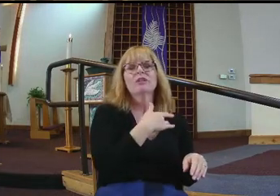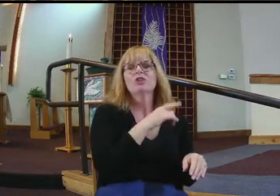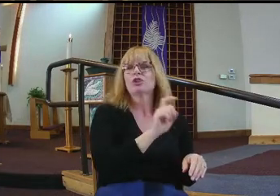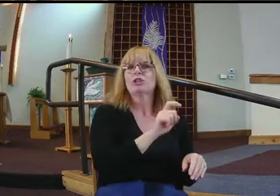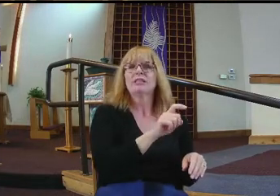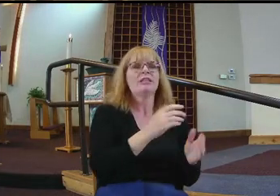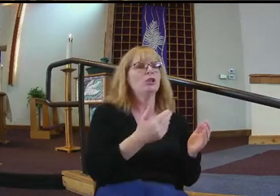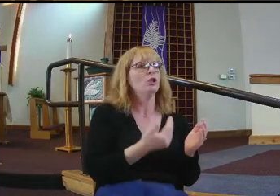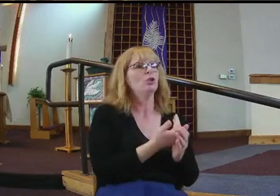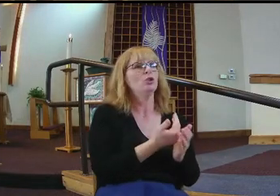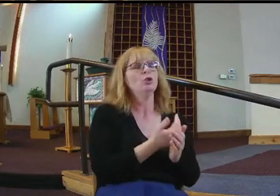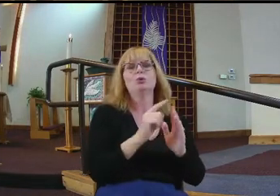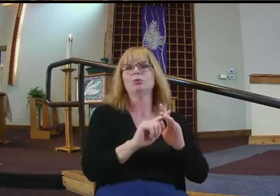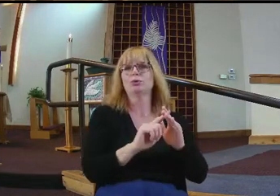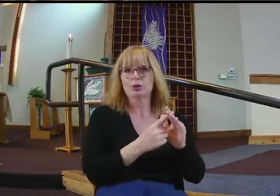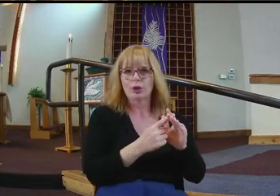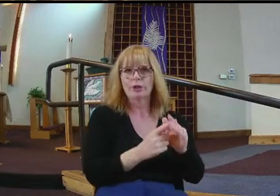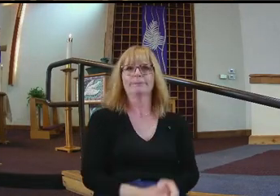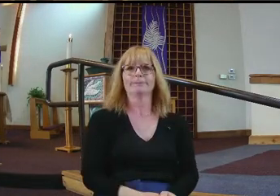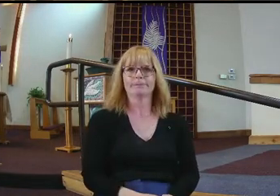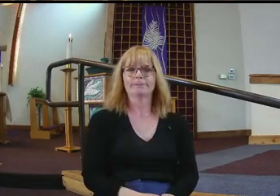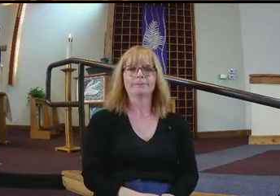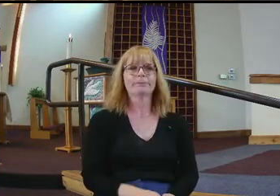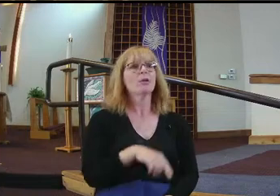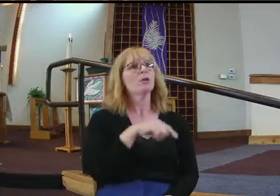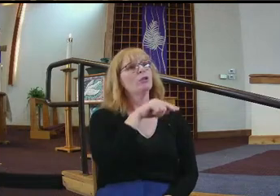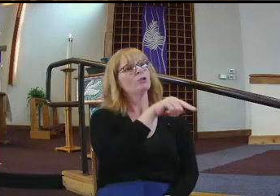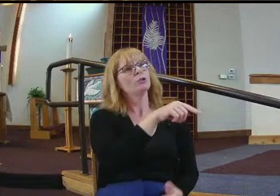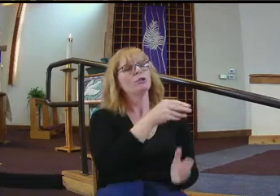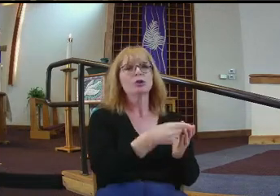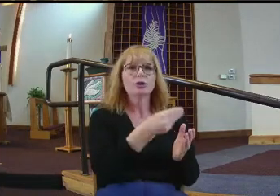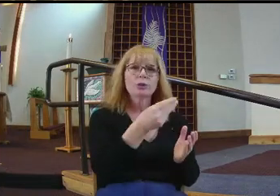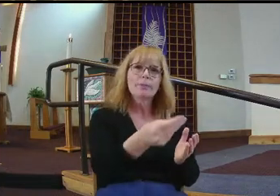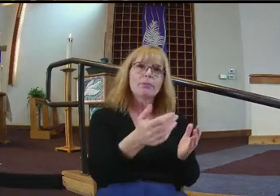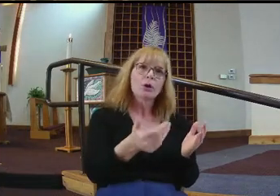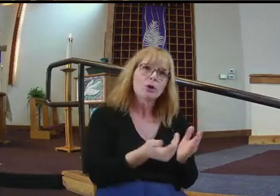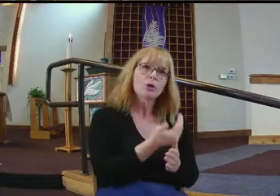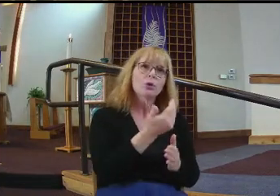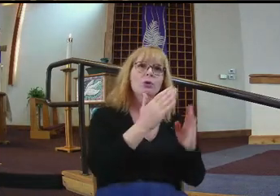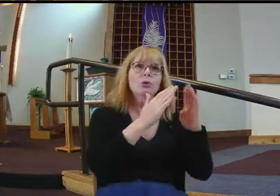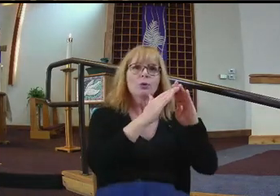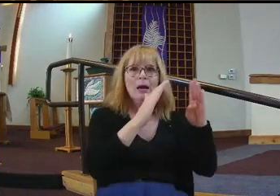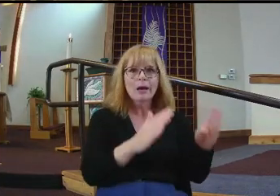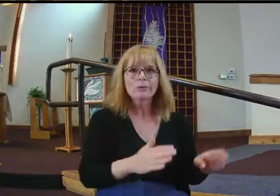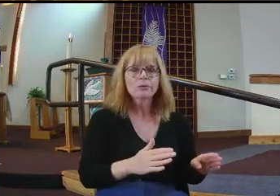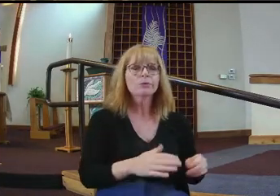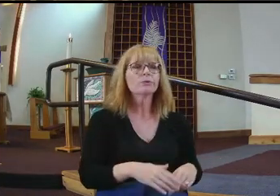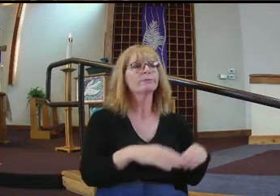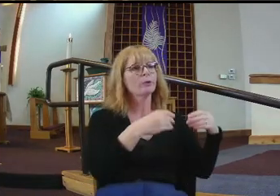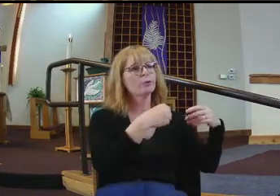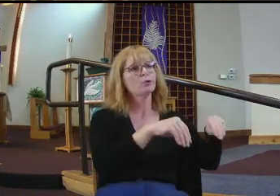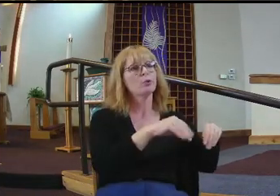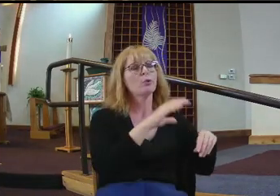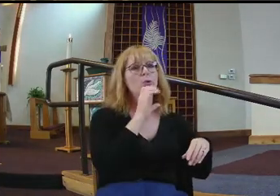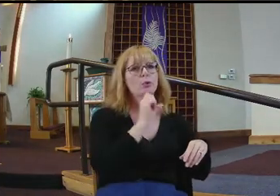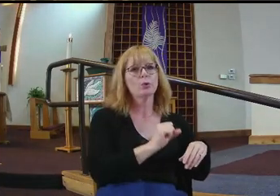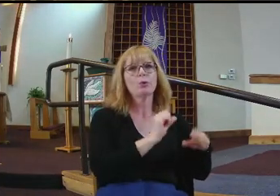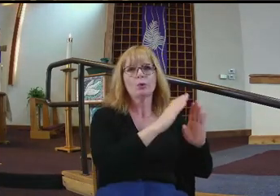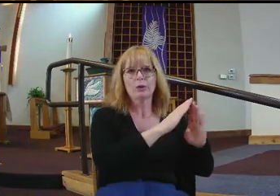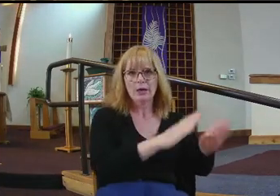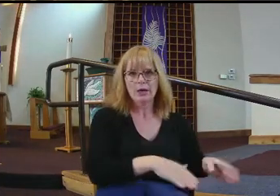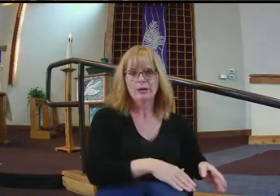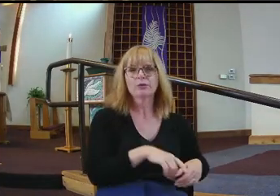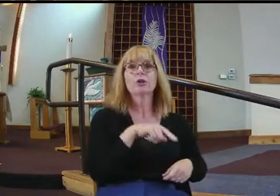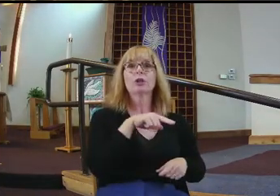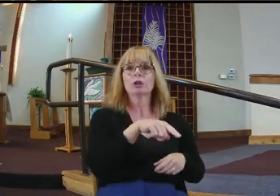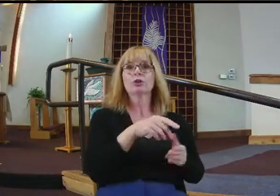start. So she bought a brand new house and sold her old one. She bought the house